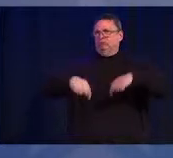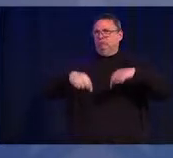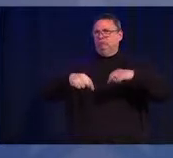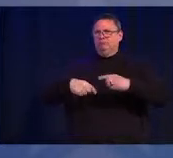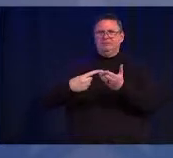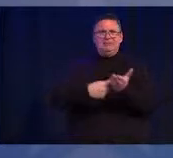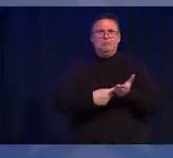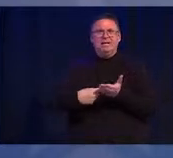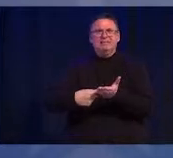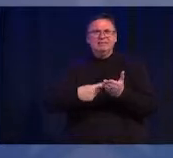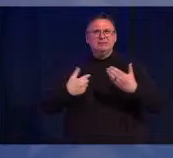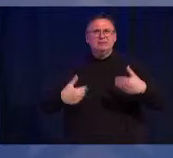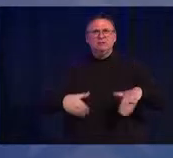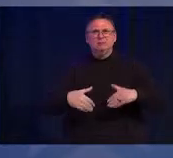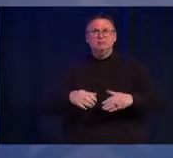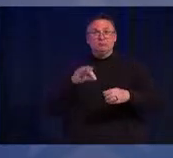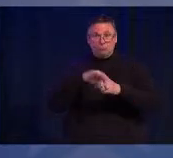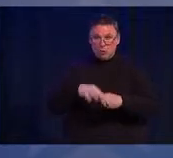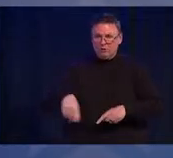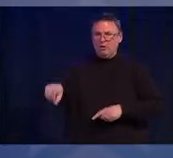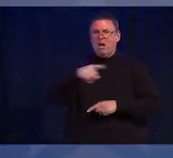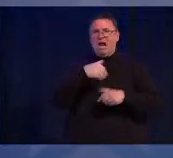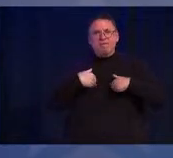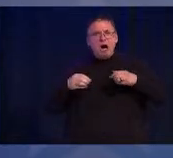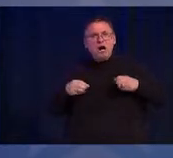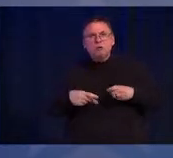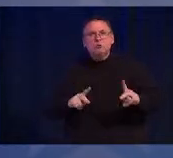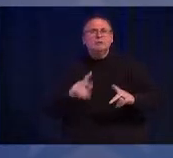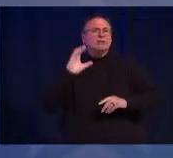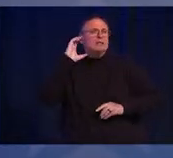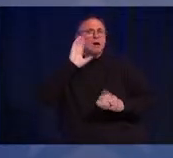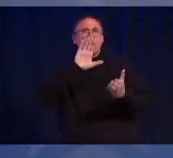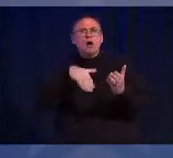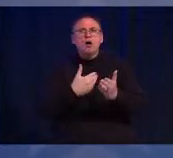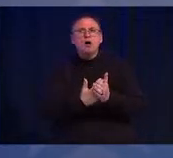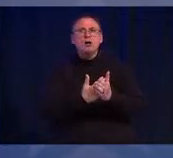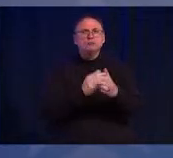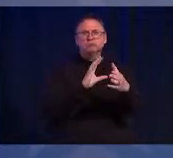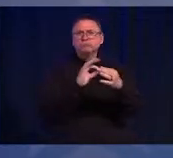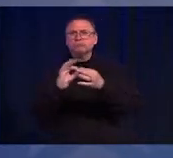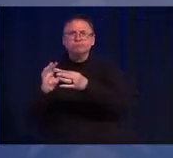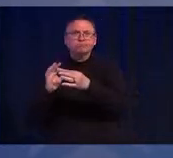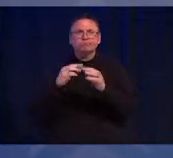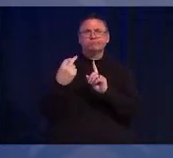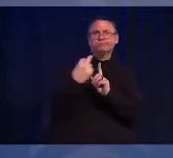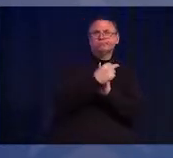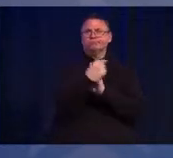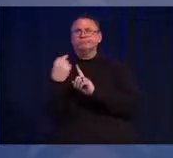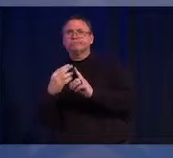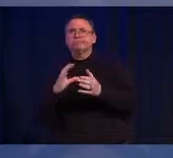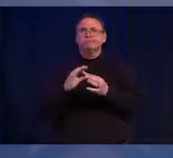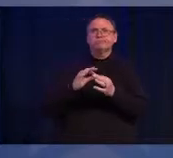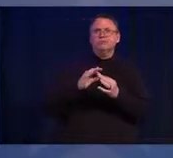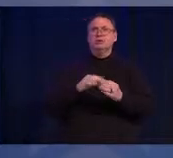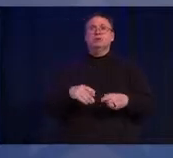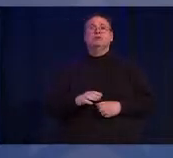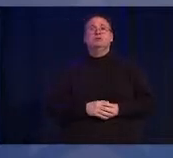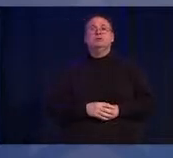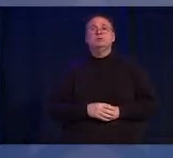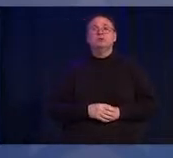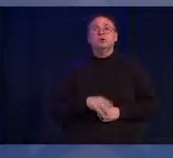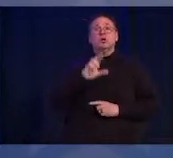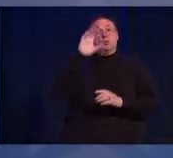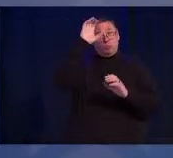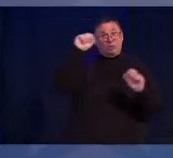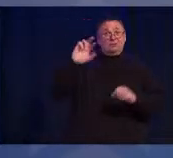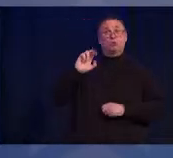the opportunity to hear all of the perspectives. President Ronald Reagan once said, you can't